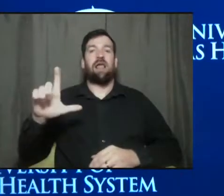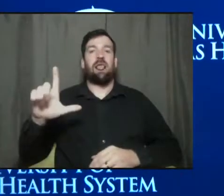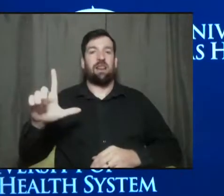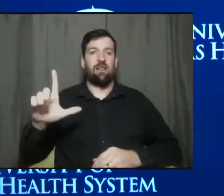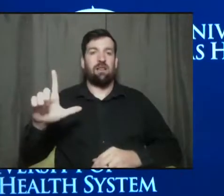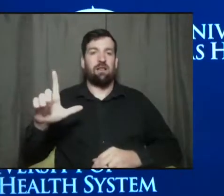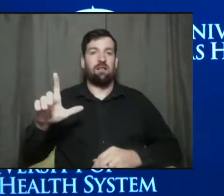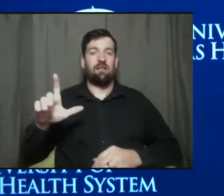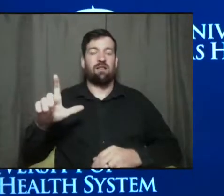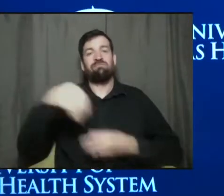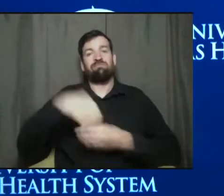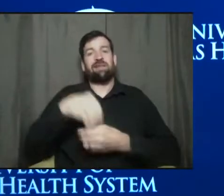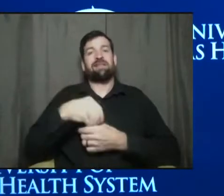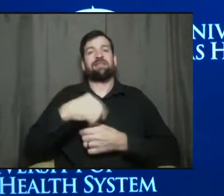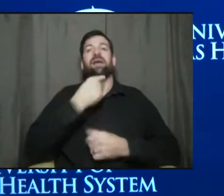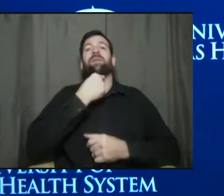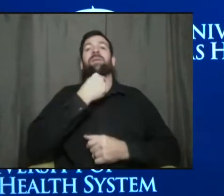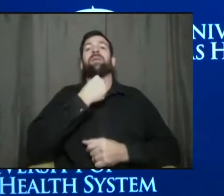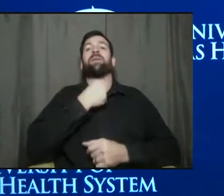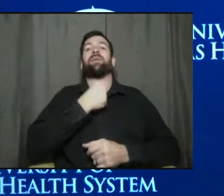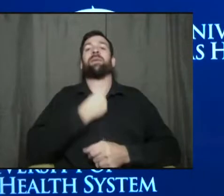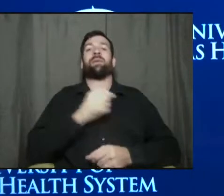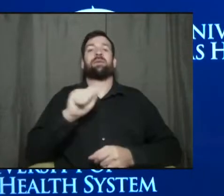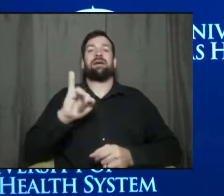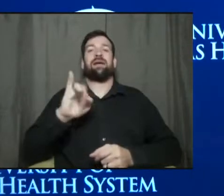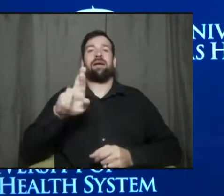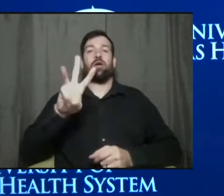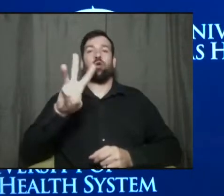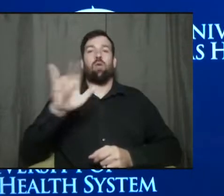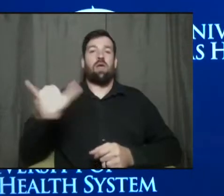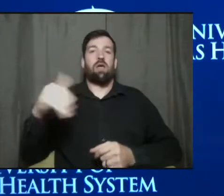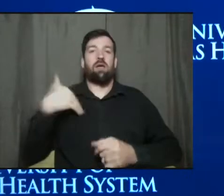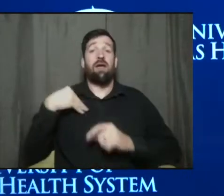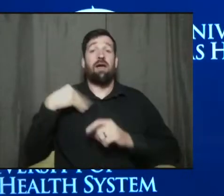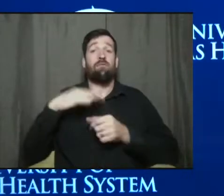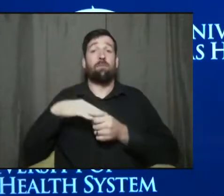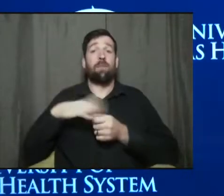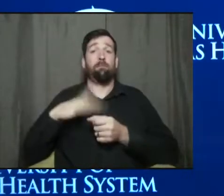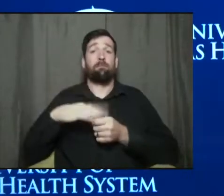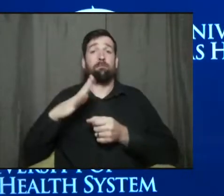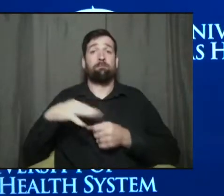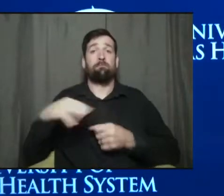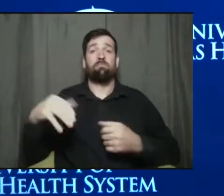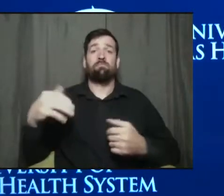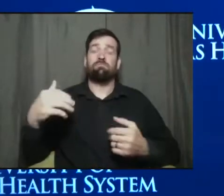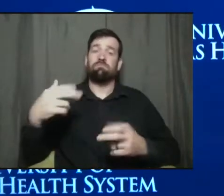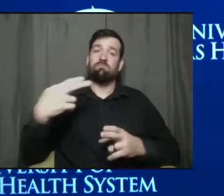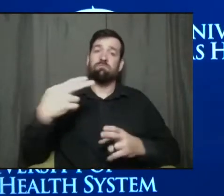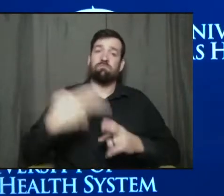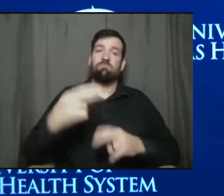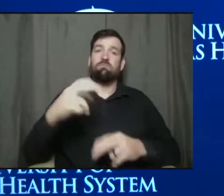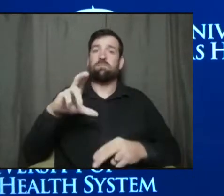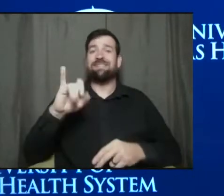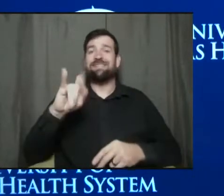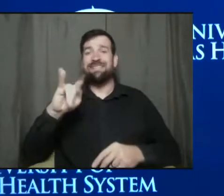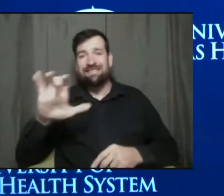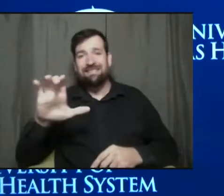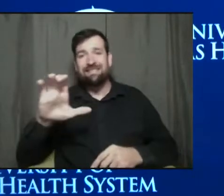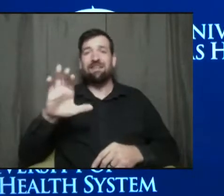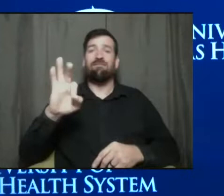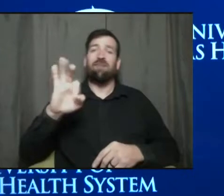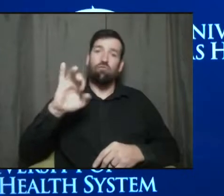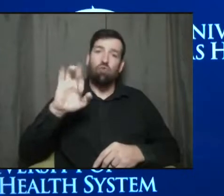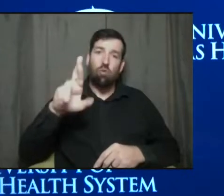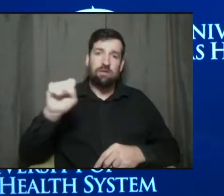your airway. It's got a little gate in it, and that's called the Cystic Fibrosis Transmembrane Regulator Protein,